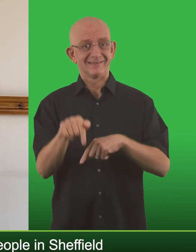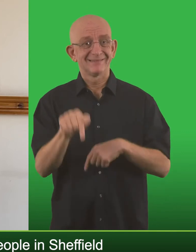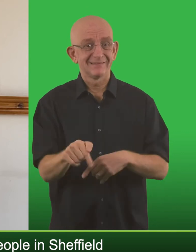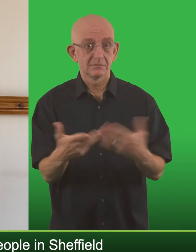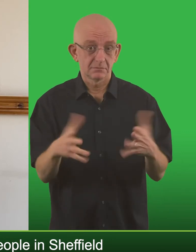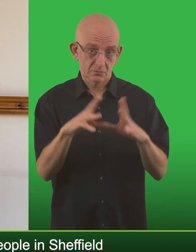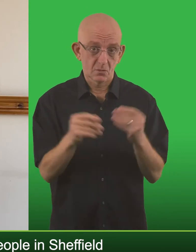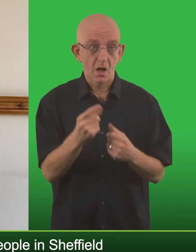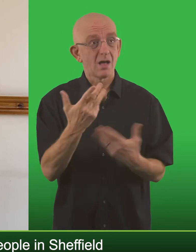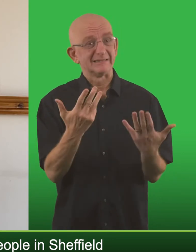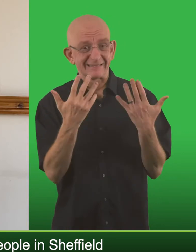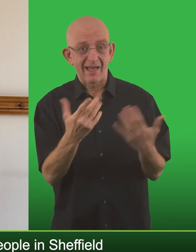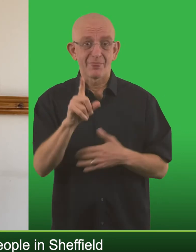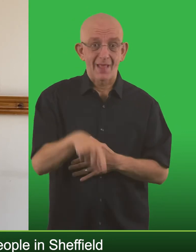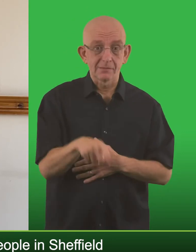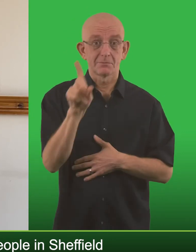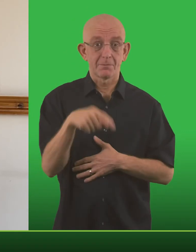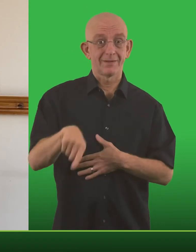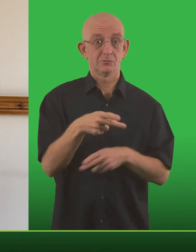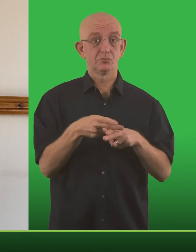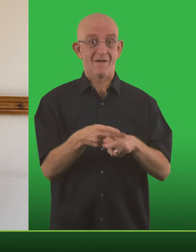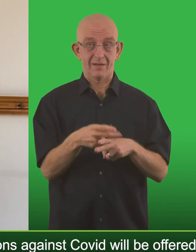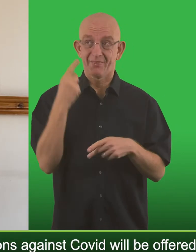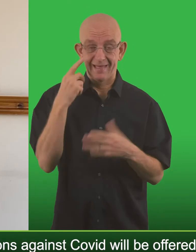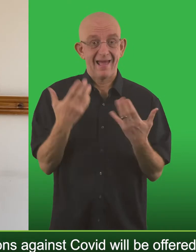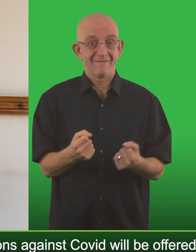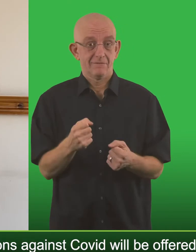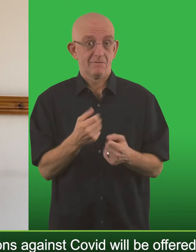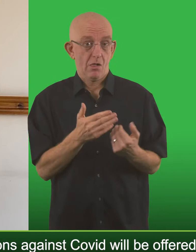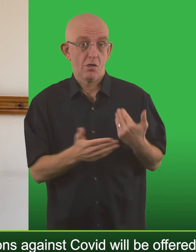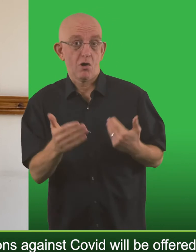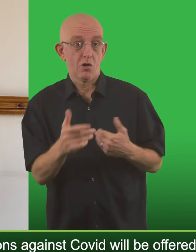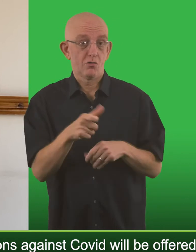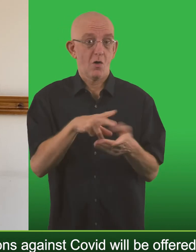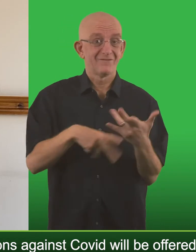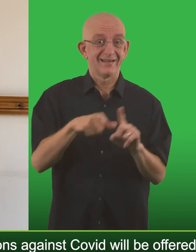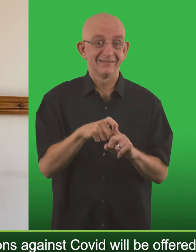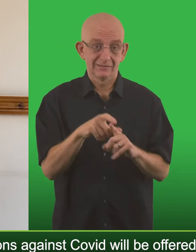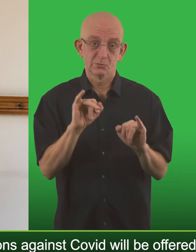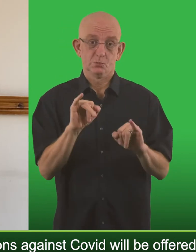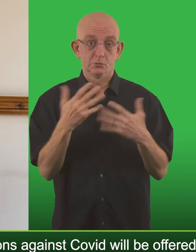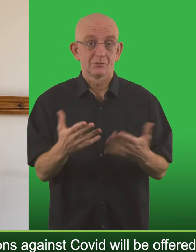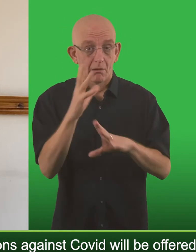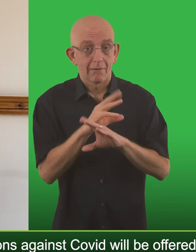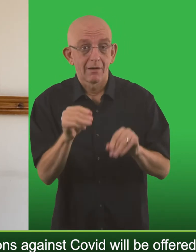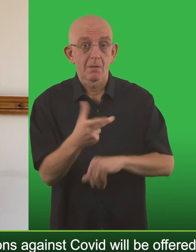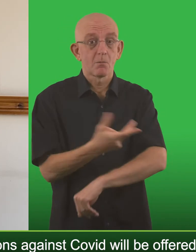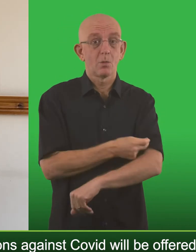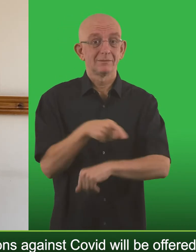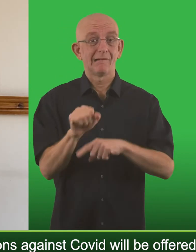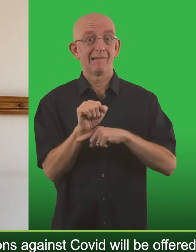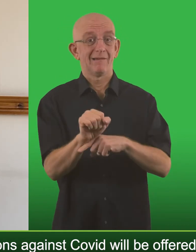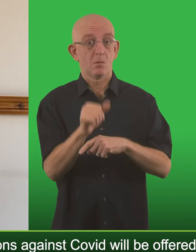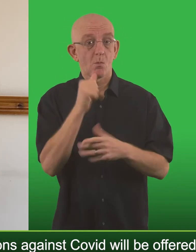about 10,000 people in Sheffield that we think have long COVID. Today, it's been reported that booster vaccinations against COVID will be offered to as many